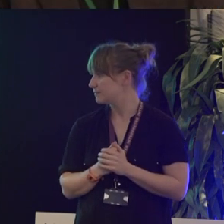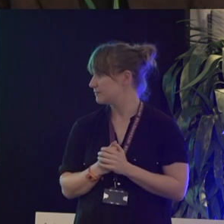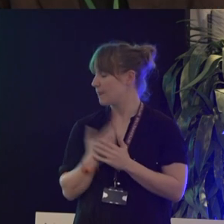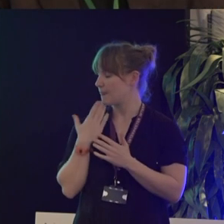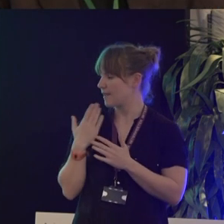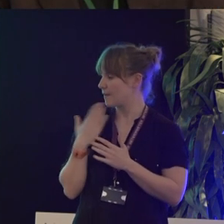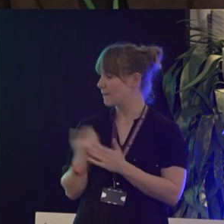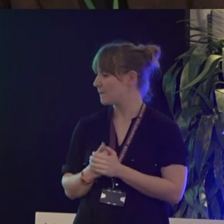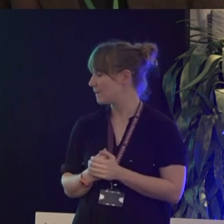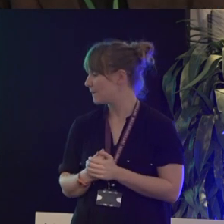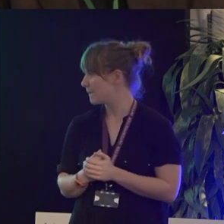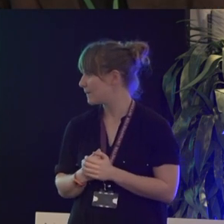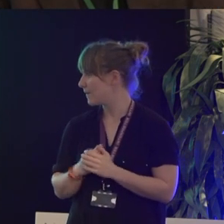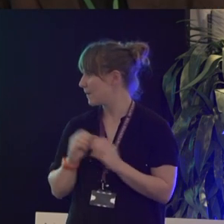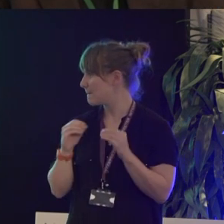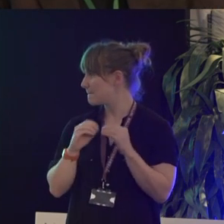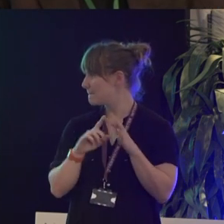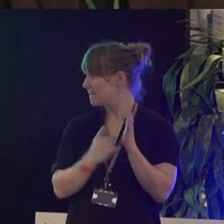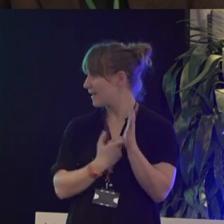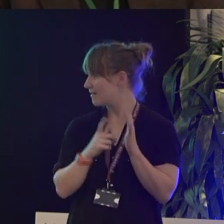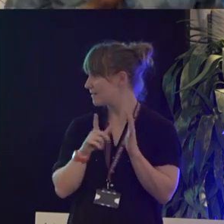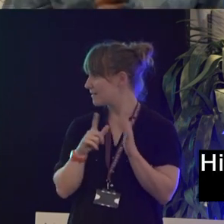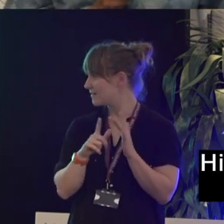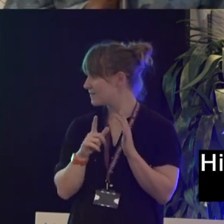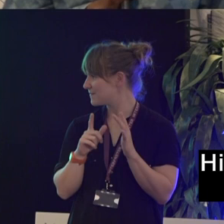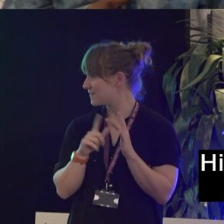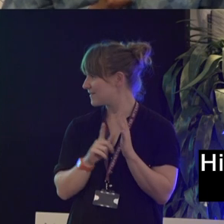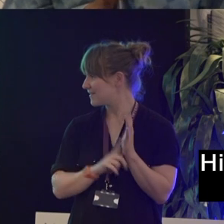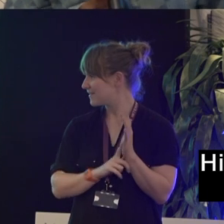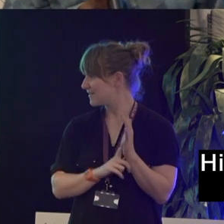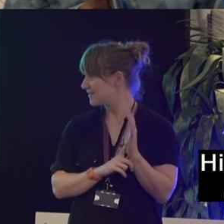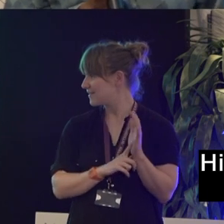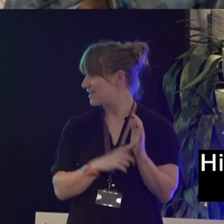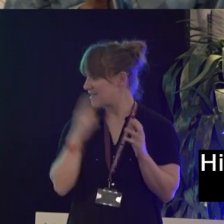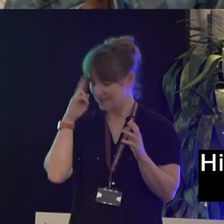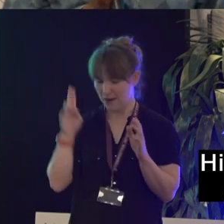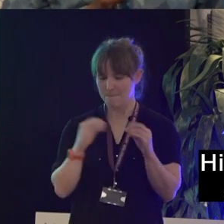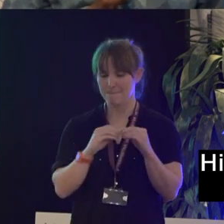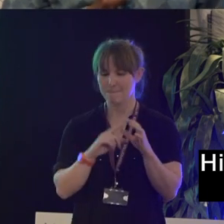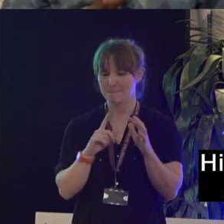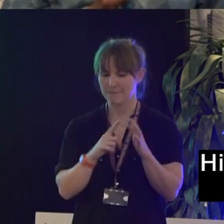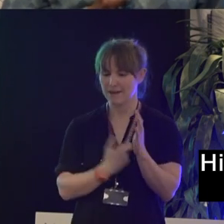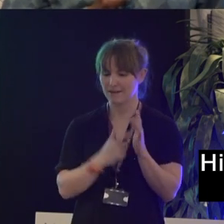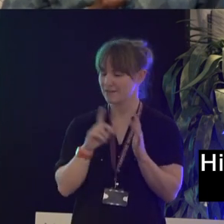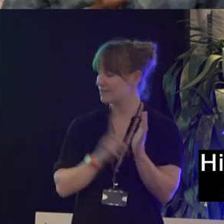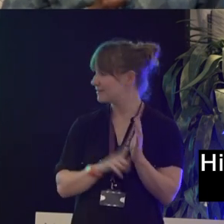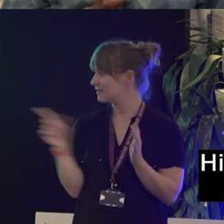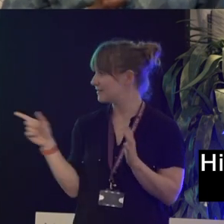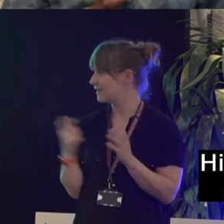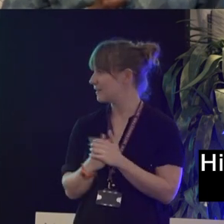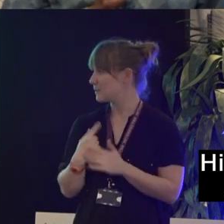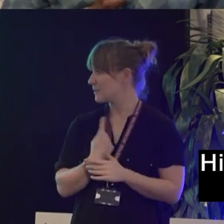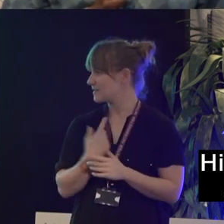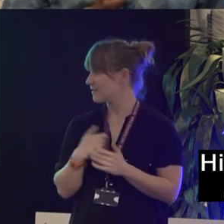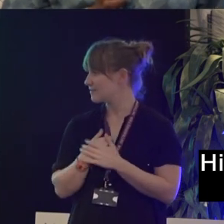Thank you, Naomi. Beryl? Hi. So my name is Beryl Dzambo, and I